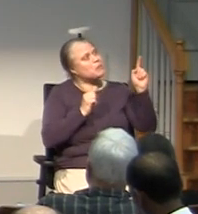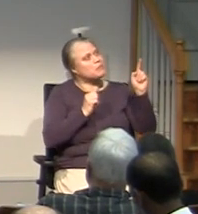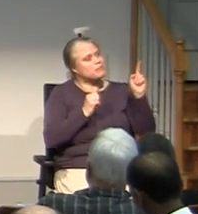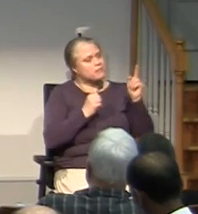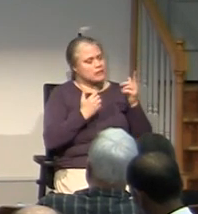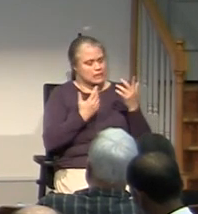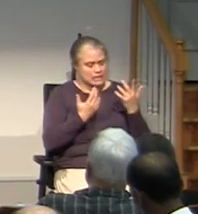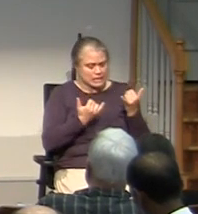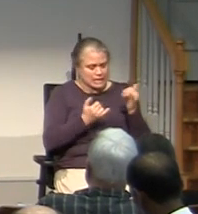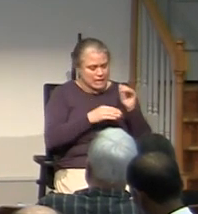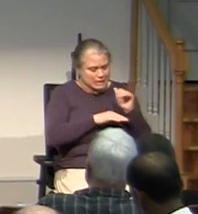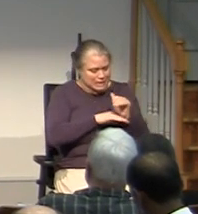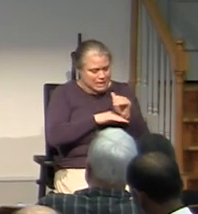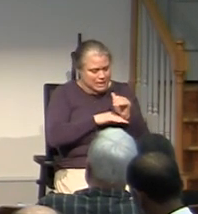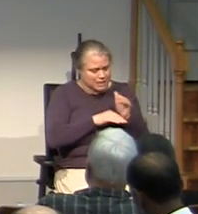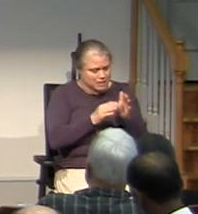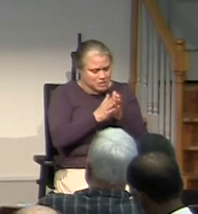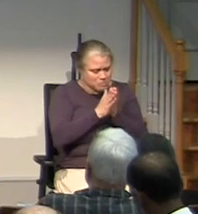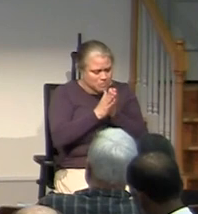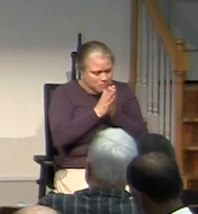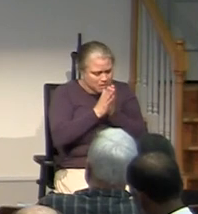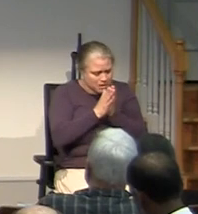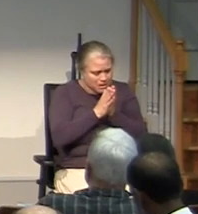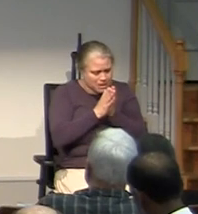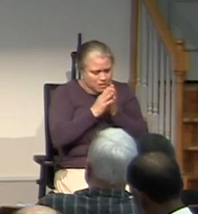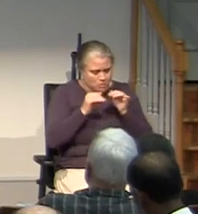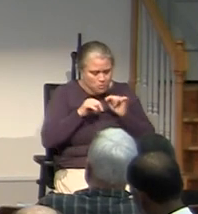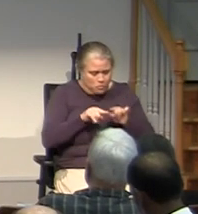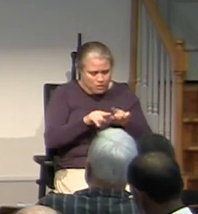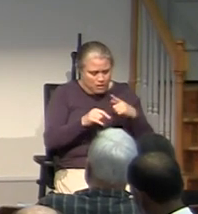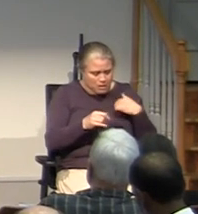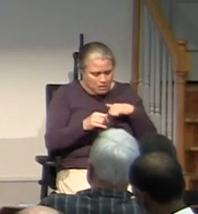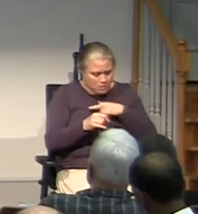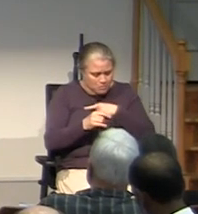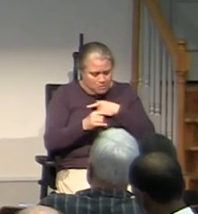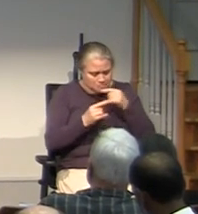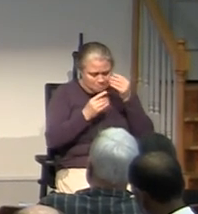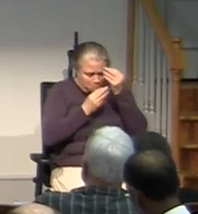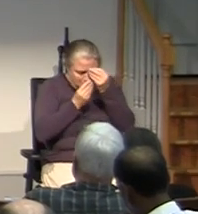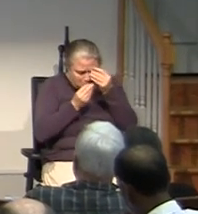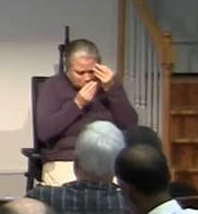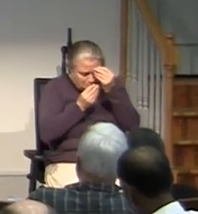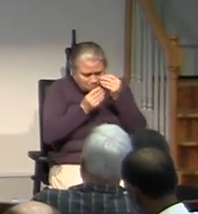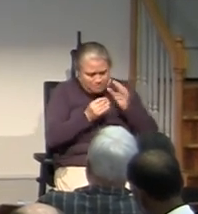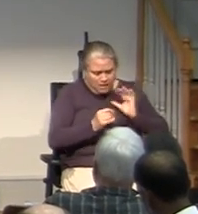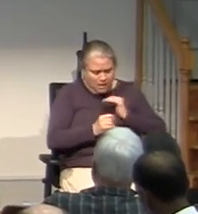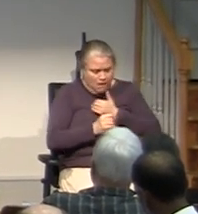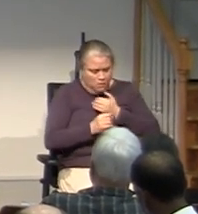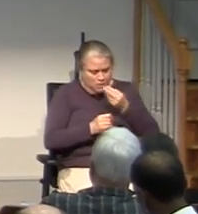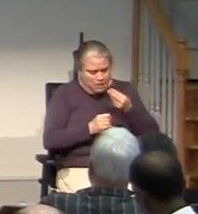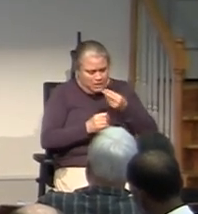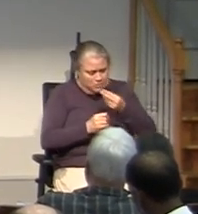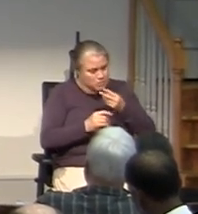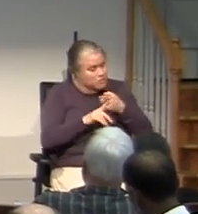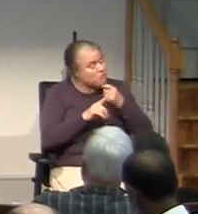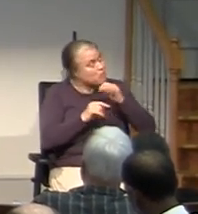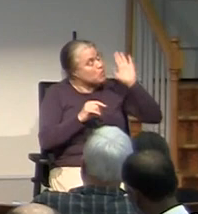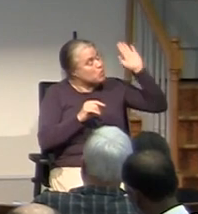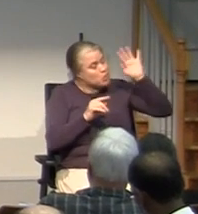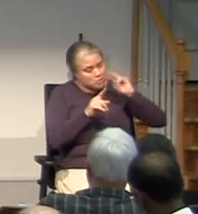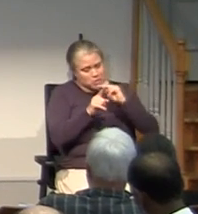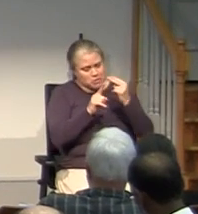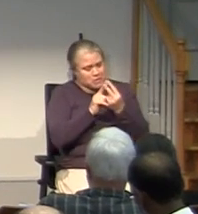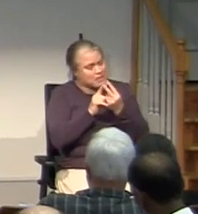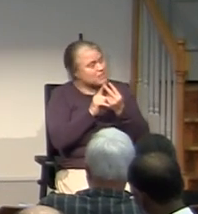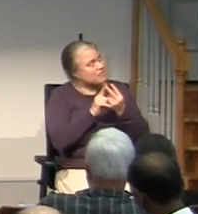contemplate some of our history and try and see a little bit of it from your perspective, that you would grant us